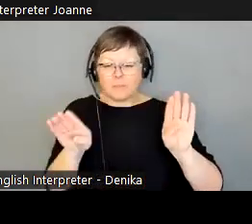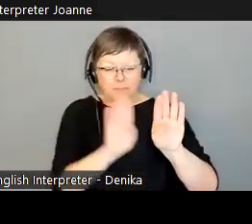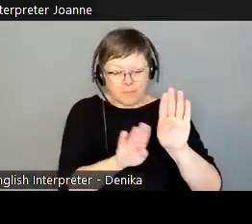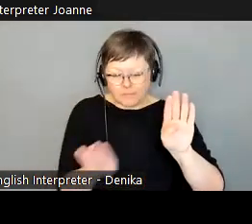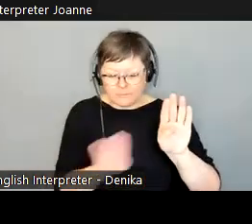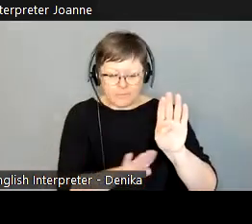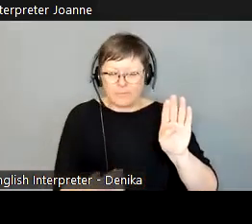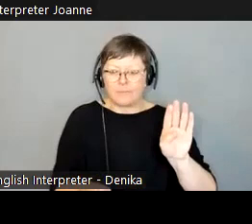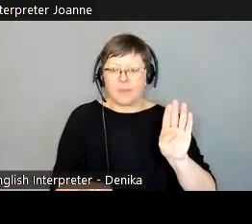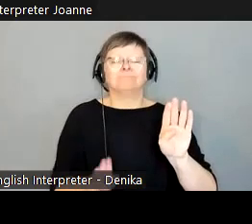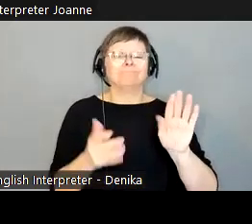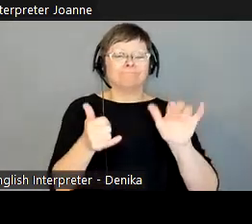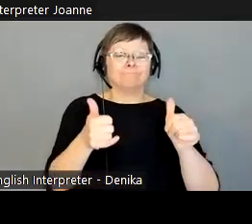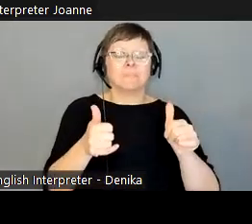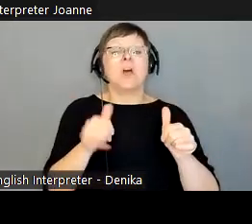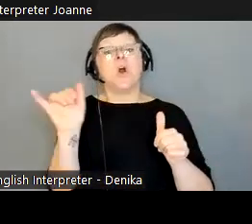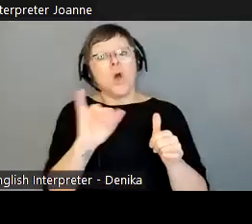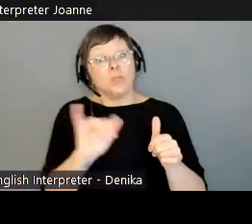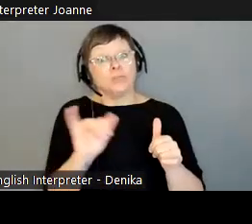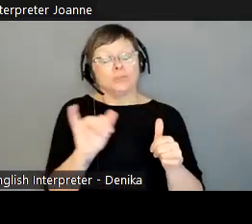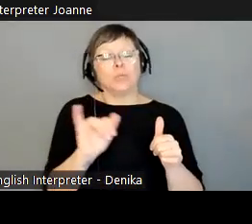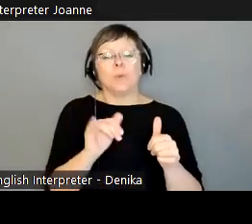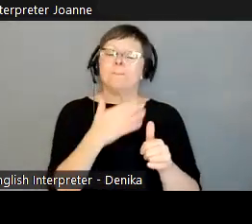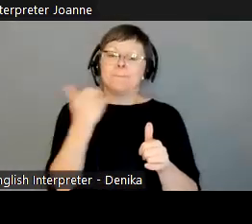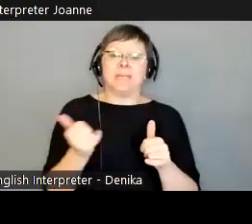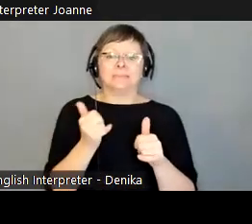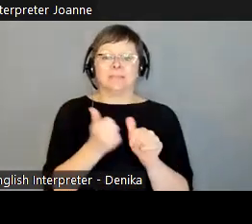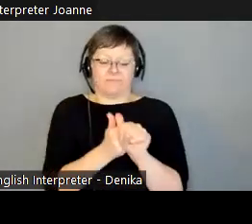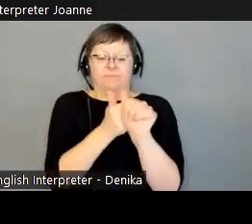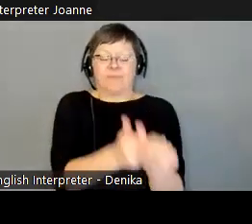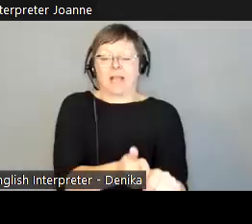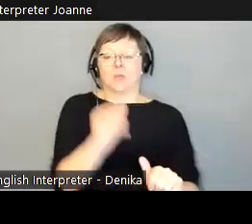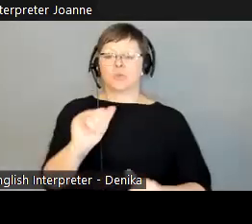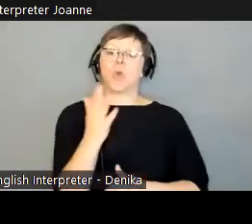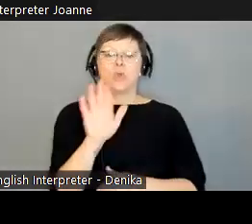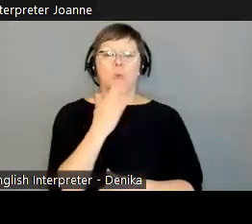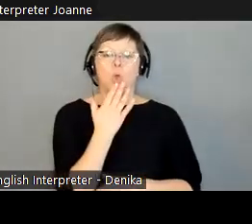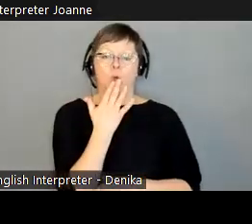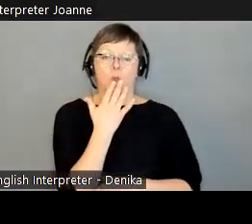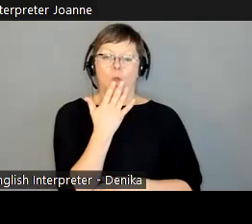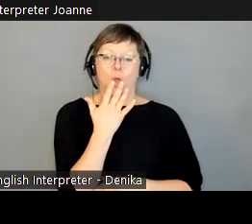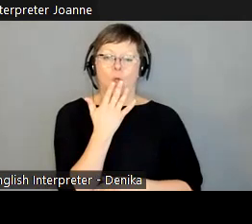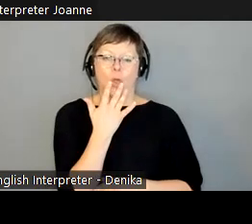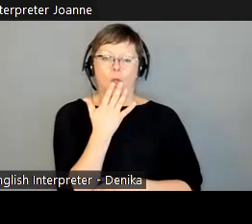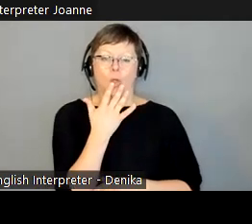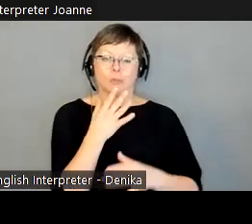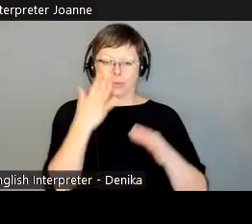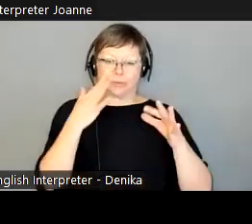people to stick to your brand or a certain color scheme, just because it looks nicer when you do the